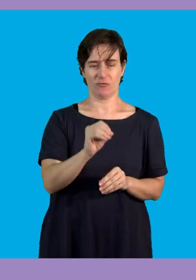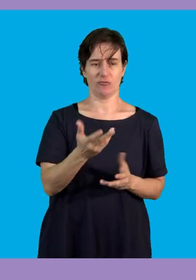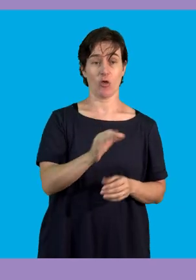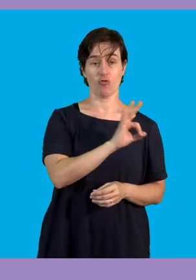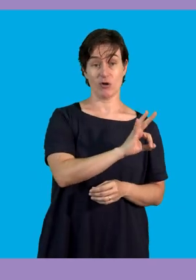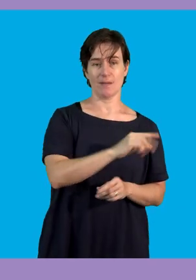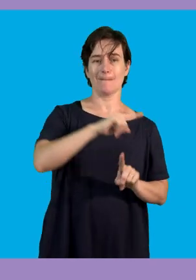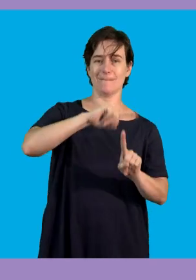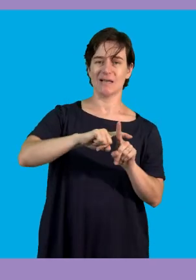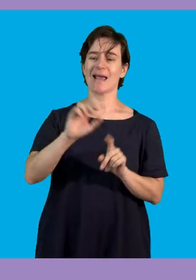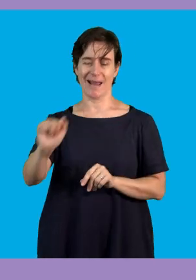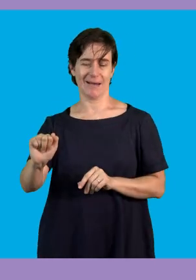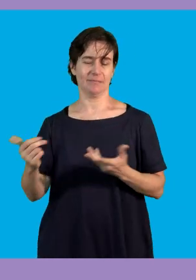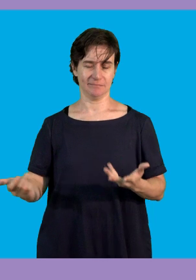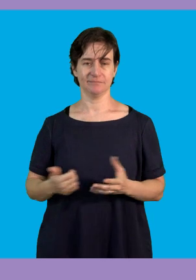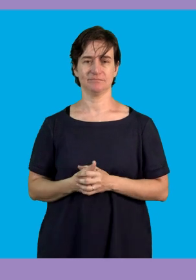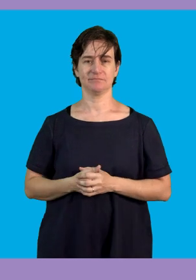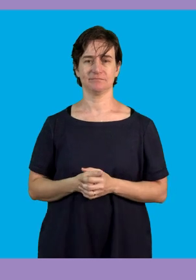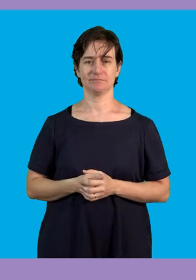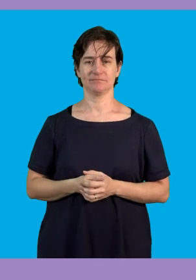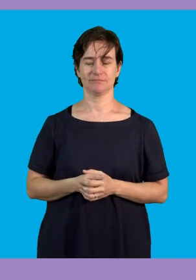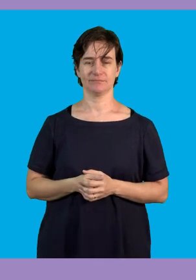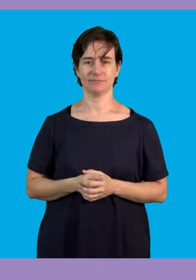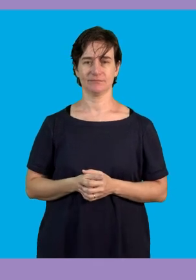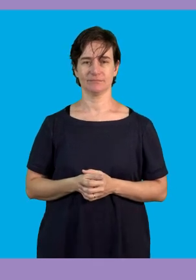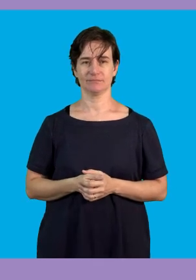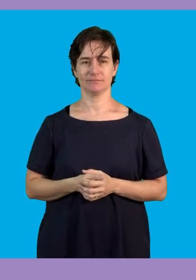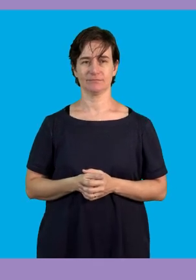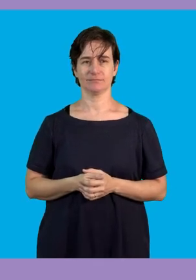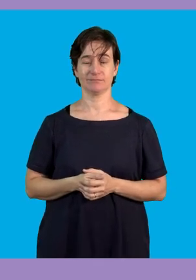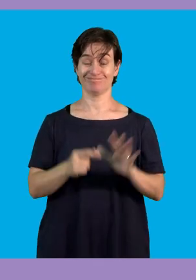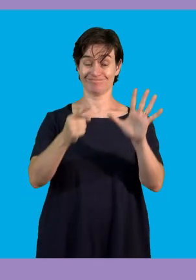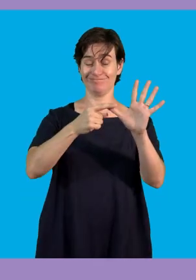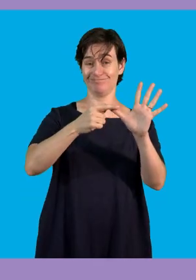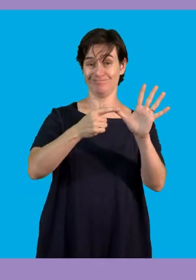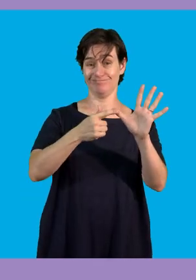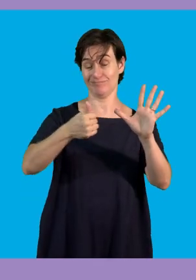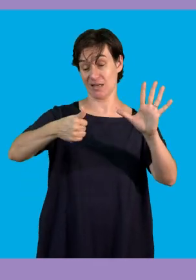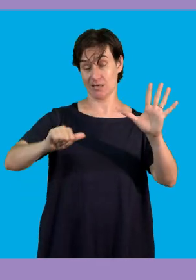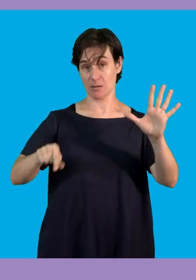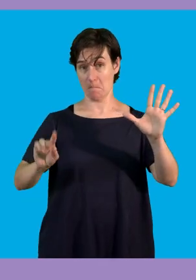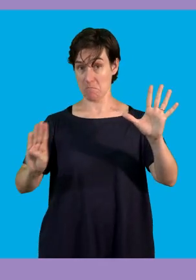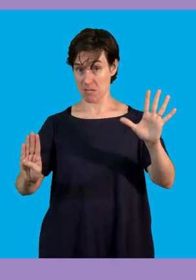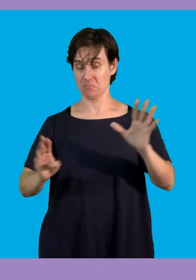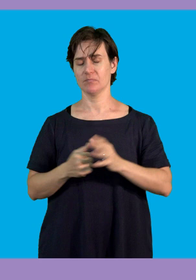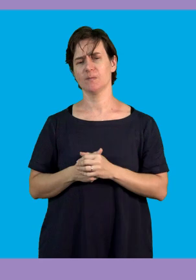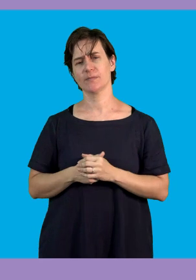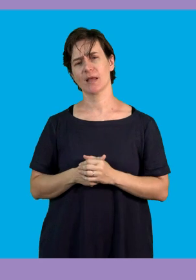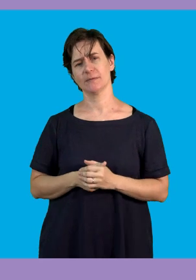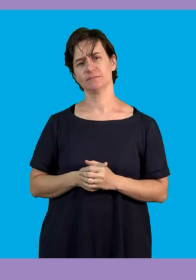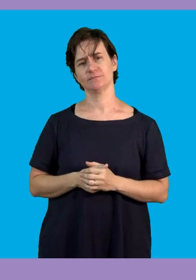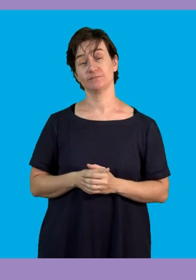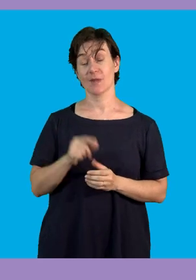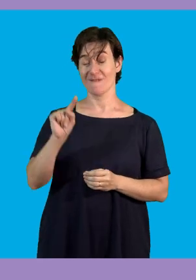So that is how our answer is supposed to be. Let's look at number B, which is in front of us.